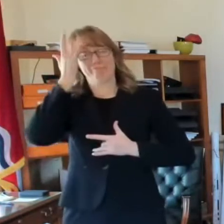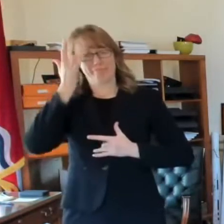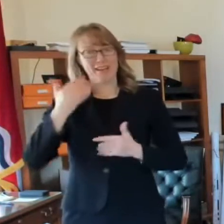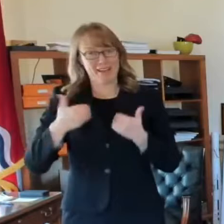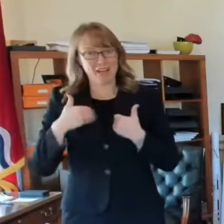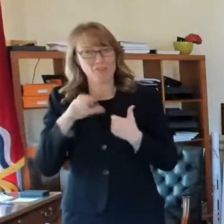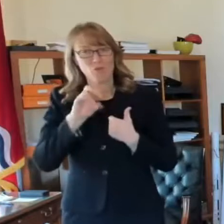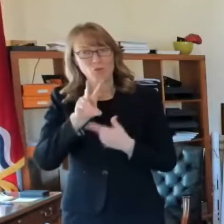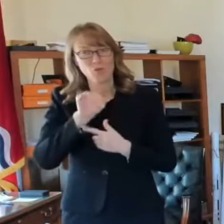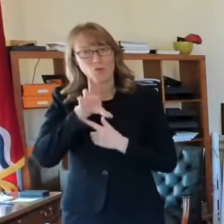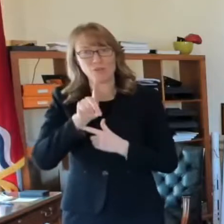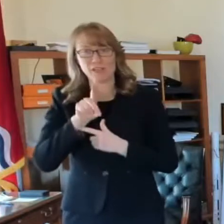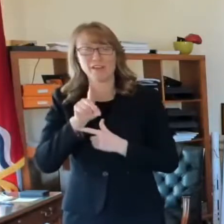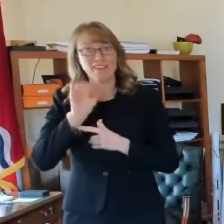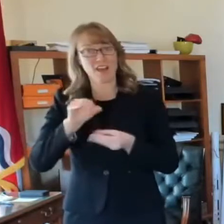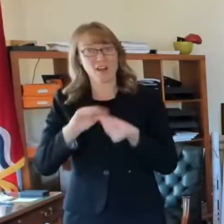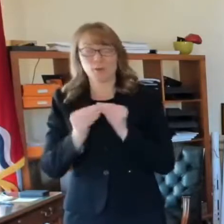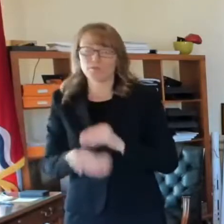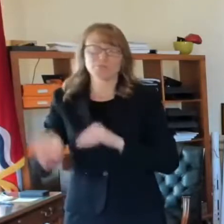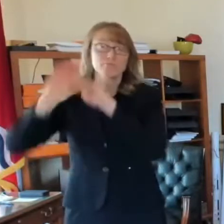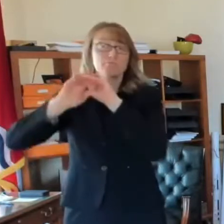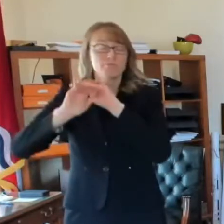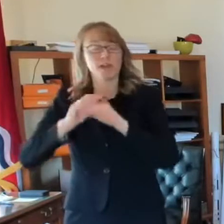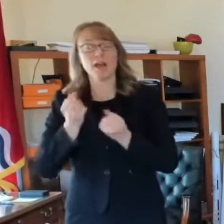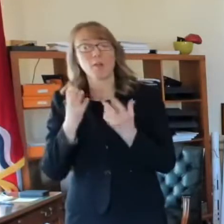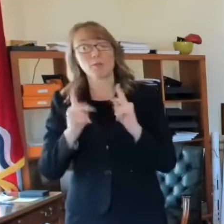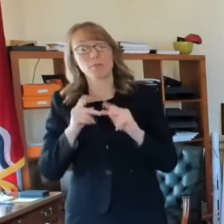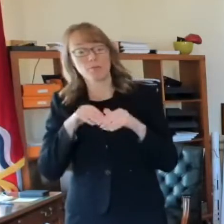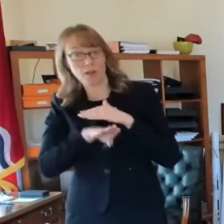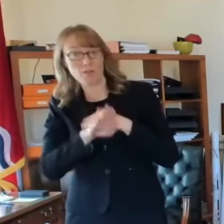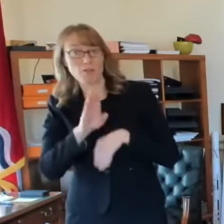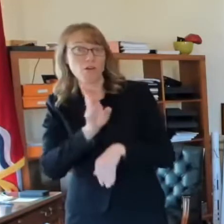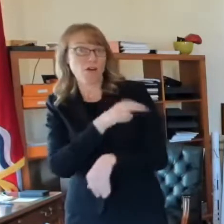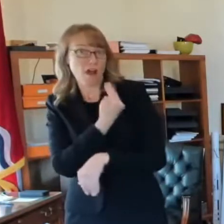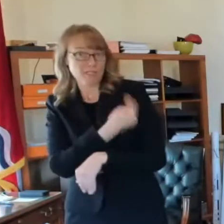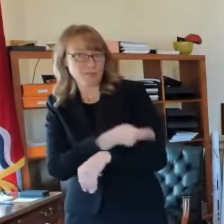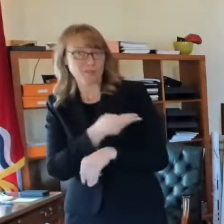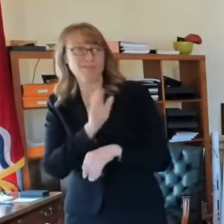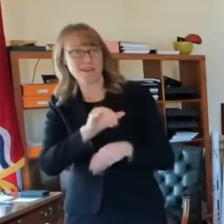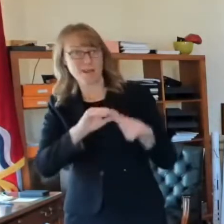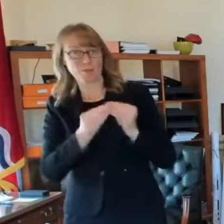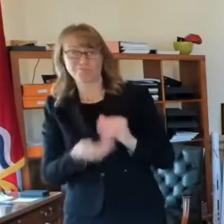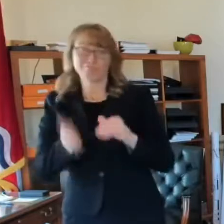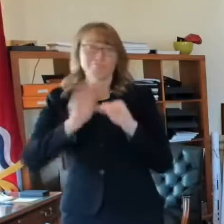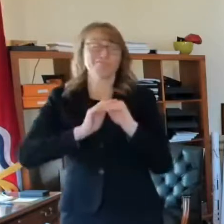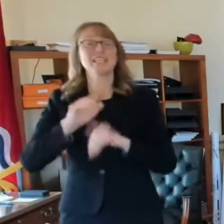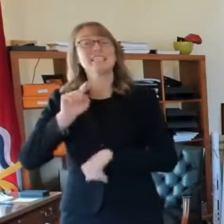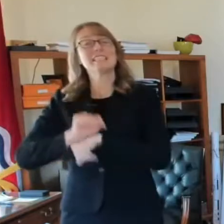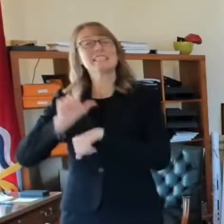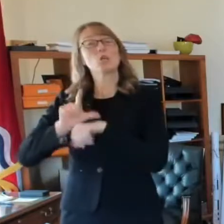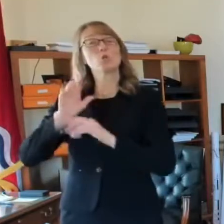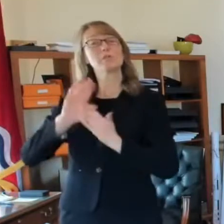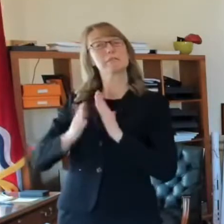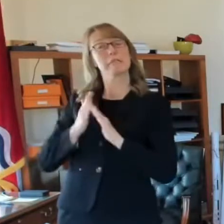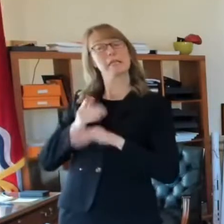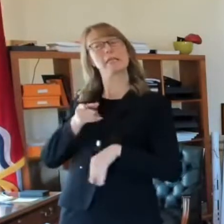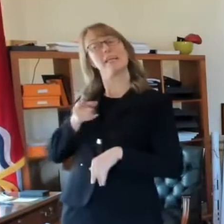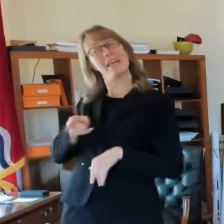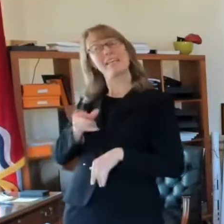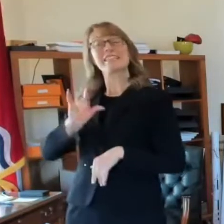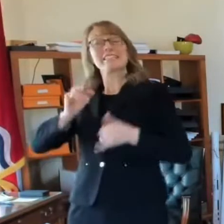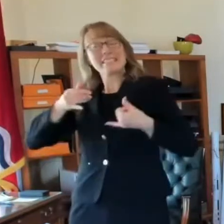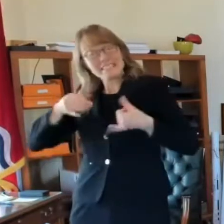people actually still in the hospital. I'll give you a few of those numbers. The city of St. Louis continues to look